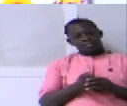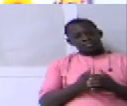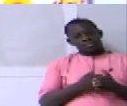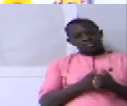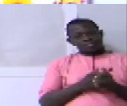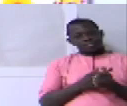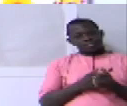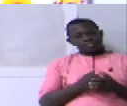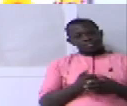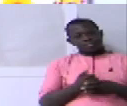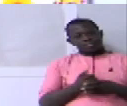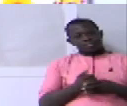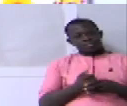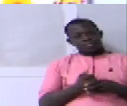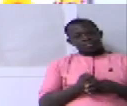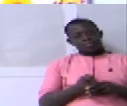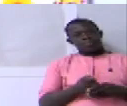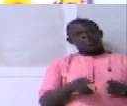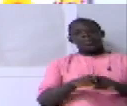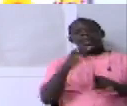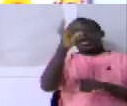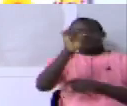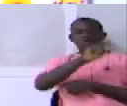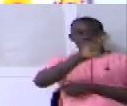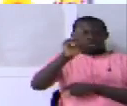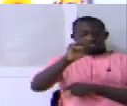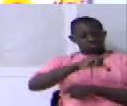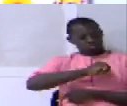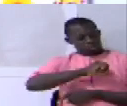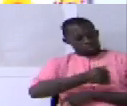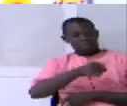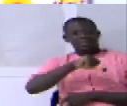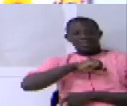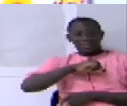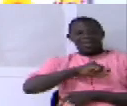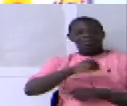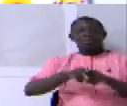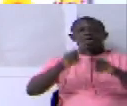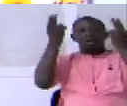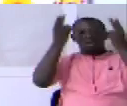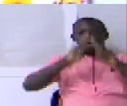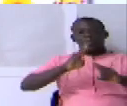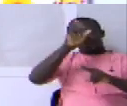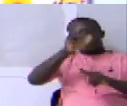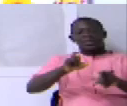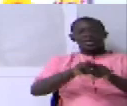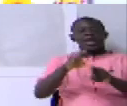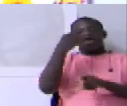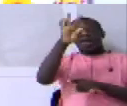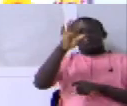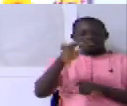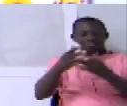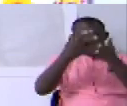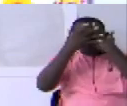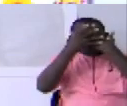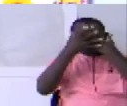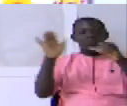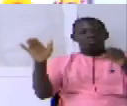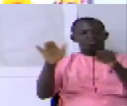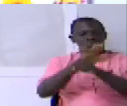le. Even not the toilet itself, Council, I wish you see when the overcrowding of these prisons